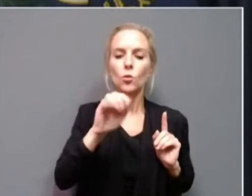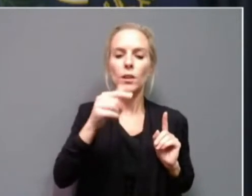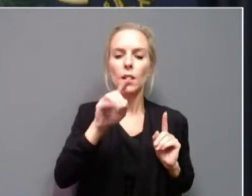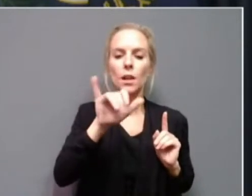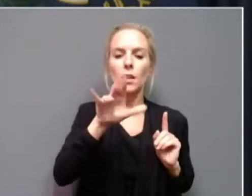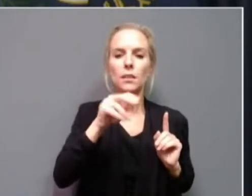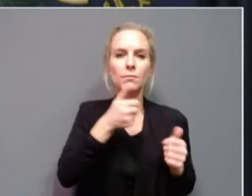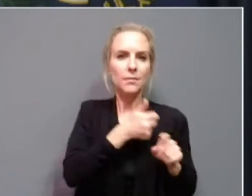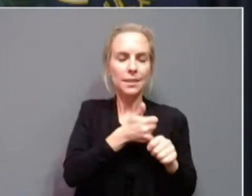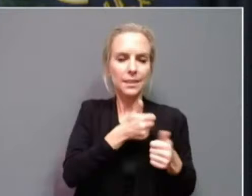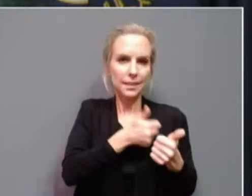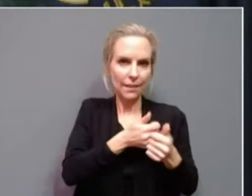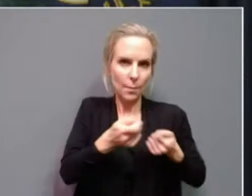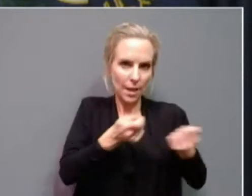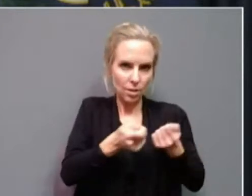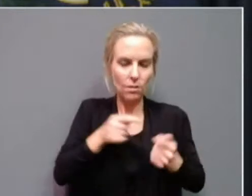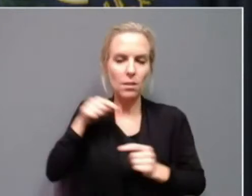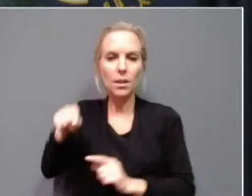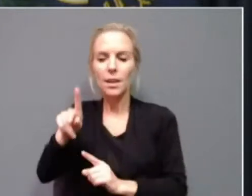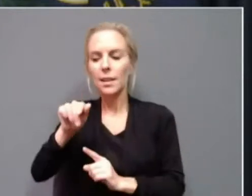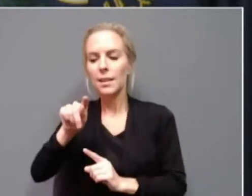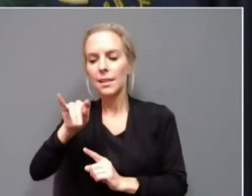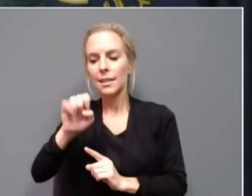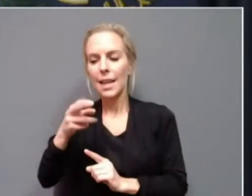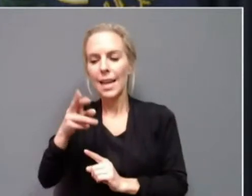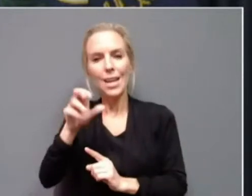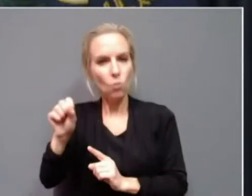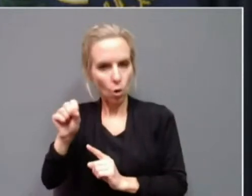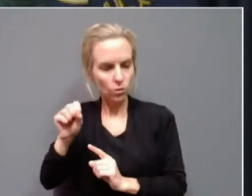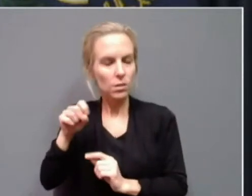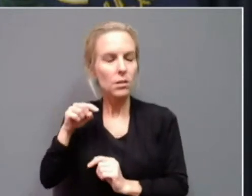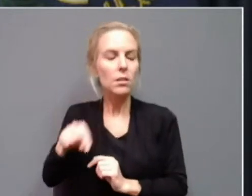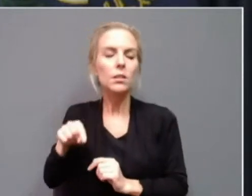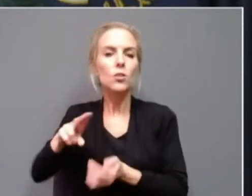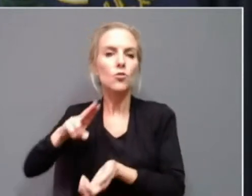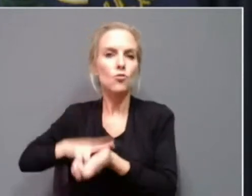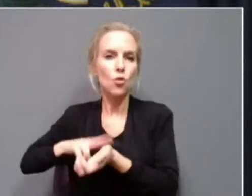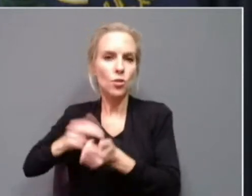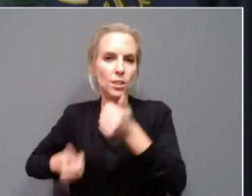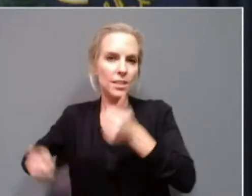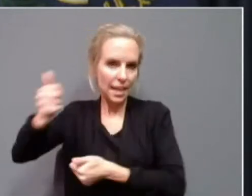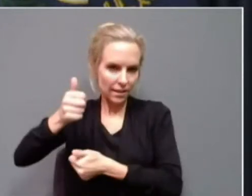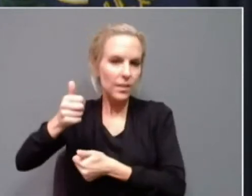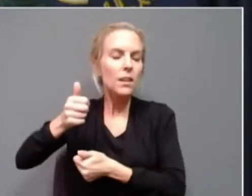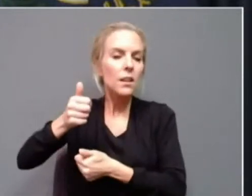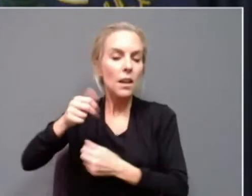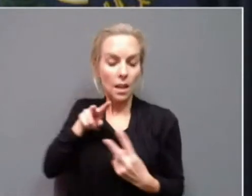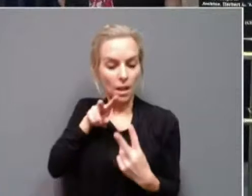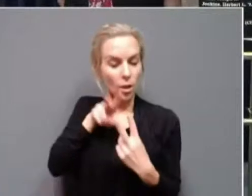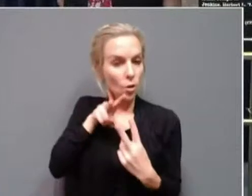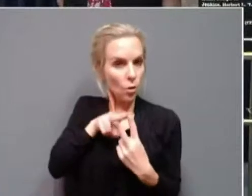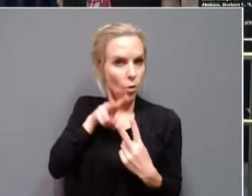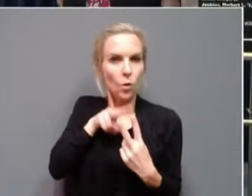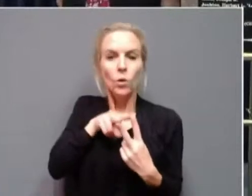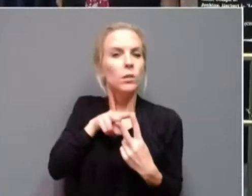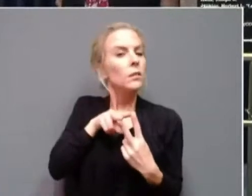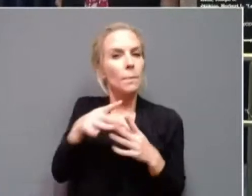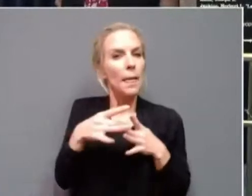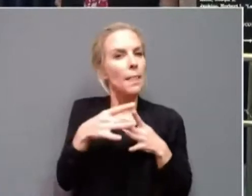Katie Gross, who is our nurse executive there. They led the